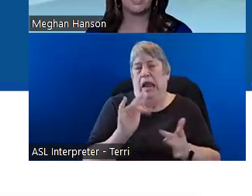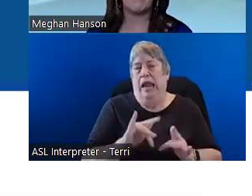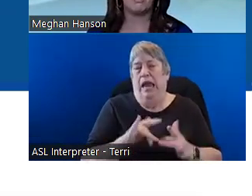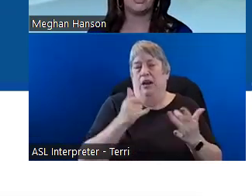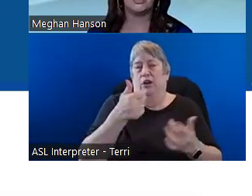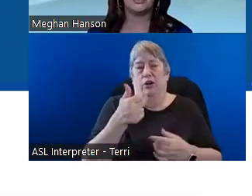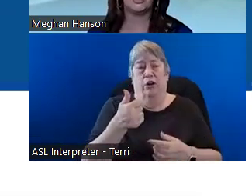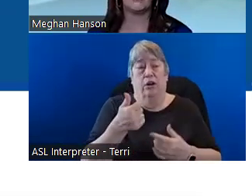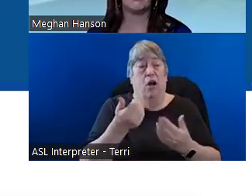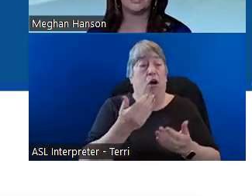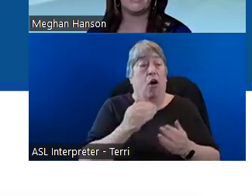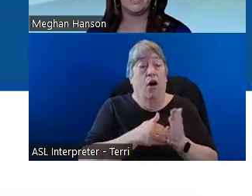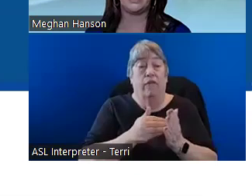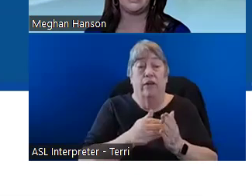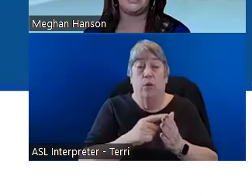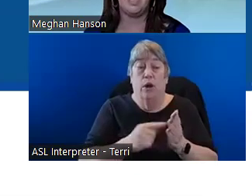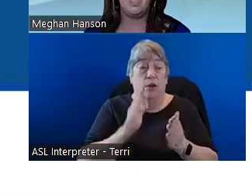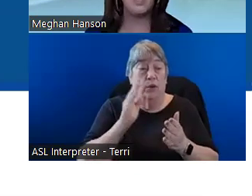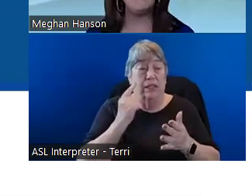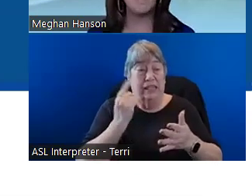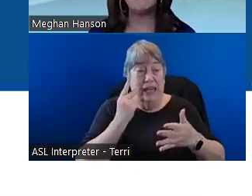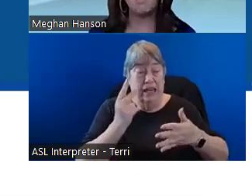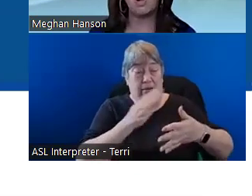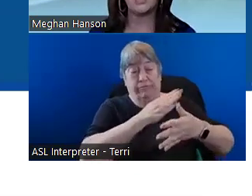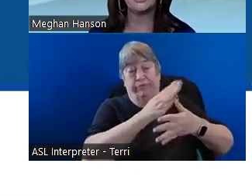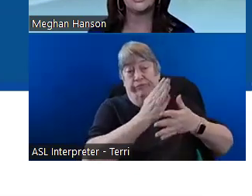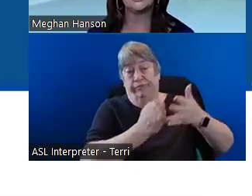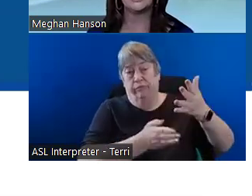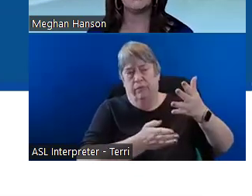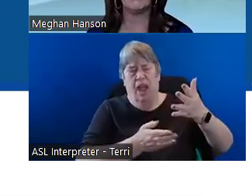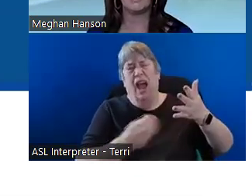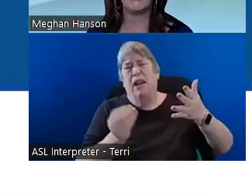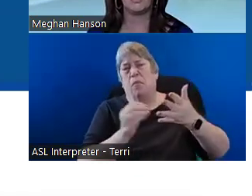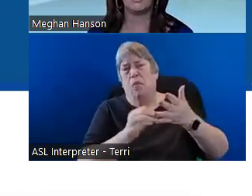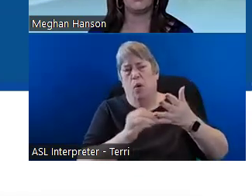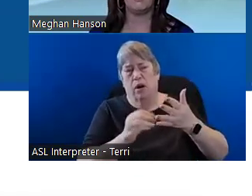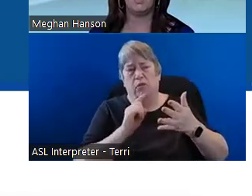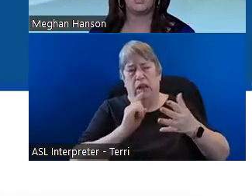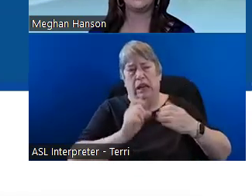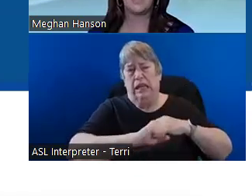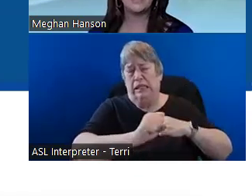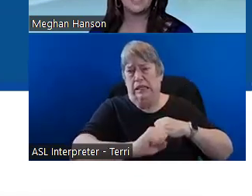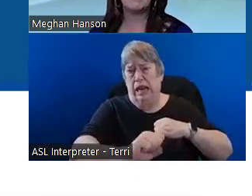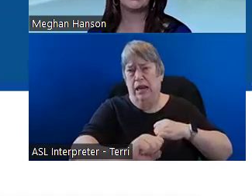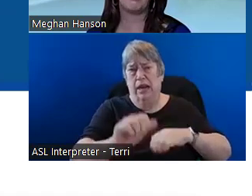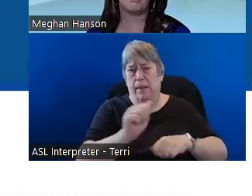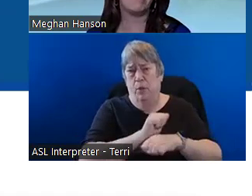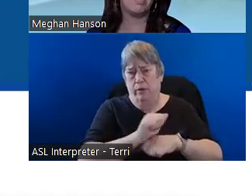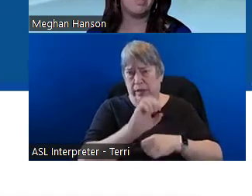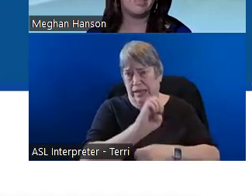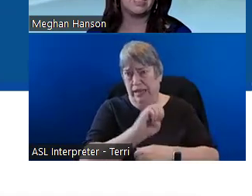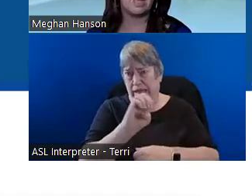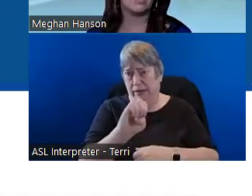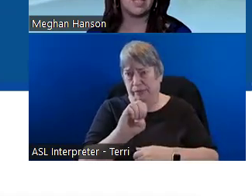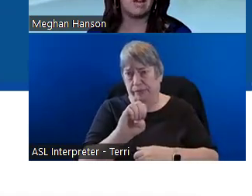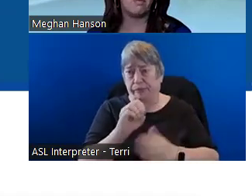see through job coaching, you're going to receive in EE and more. Actually, extended employment, I would argue, a lot of times is supporting